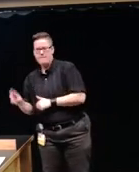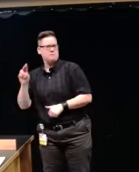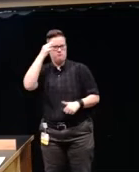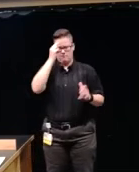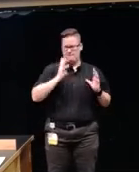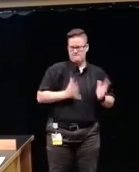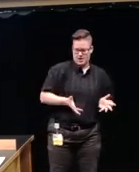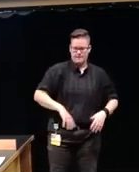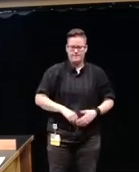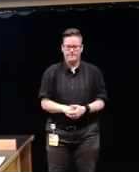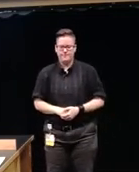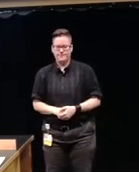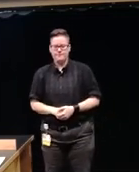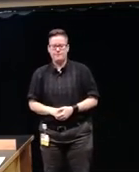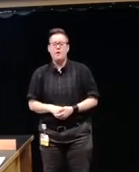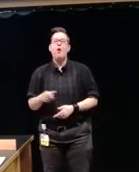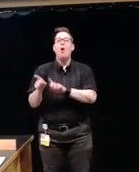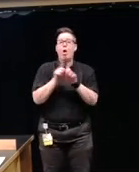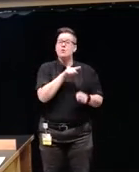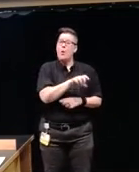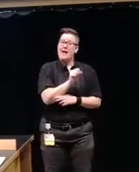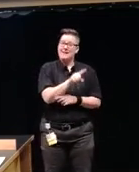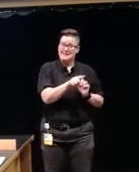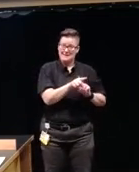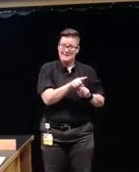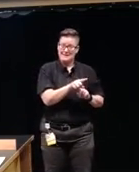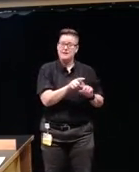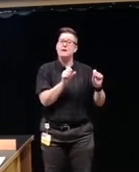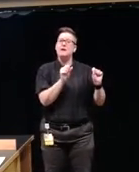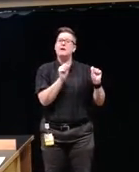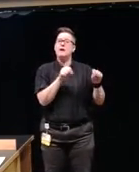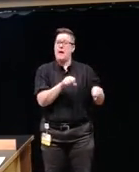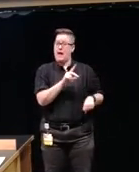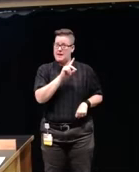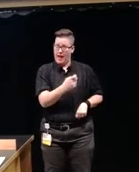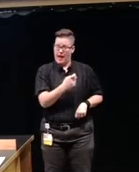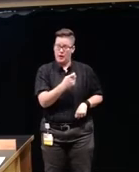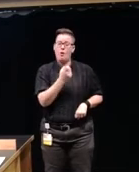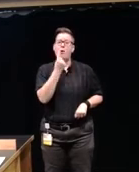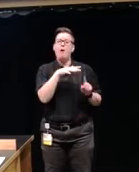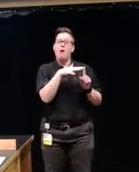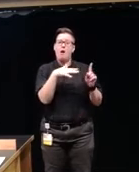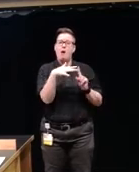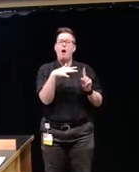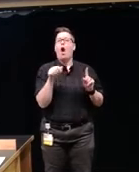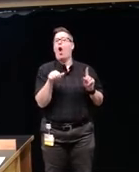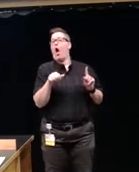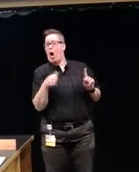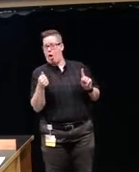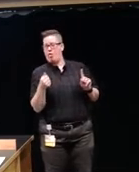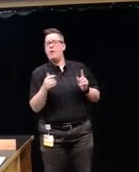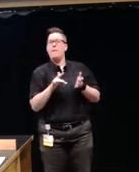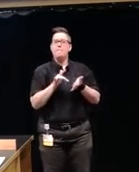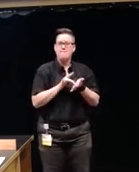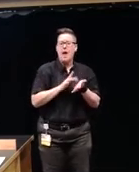notion is that a somatic symptom disorder can be diagnosed in the context of another relevant medical